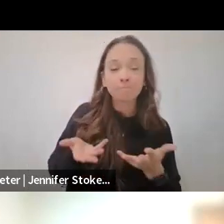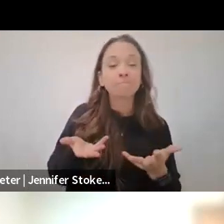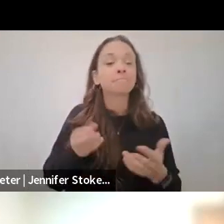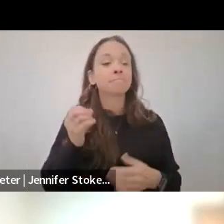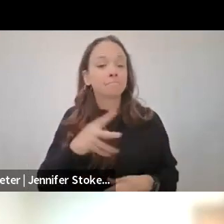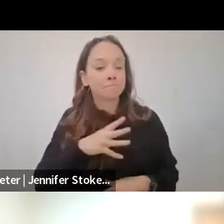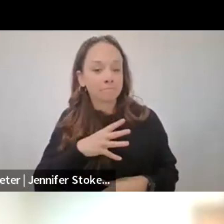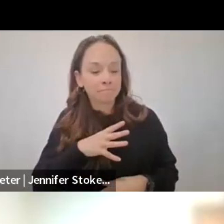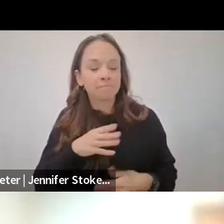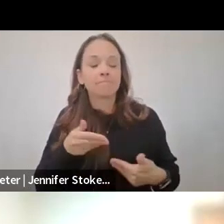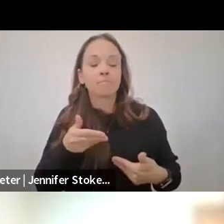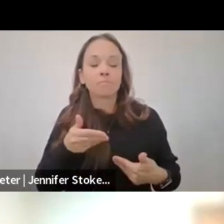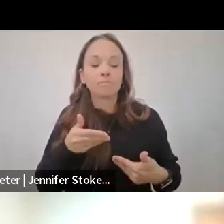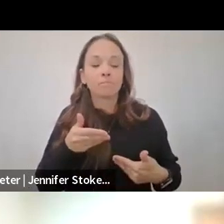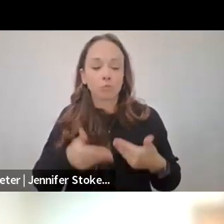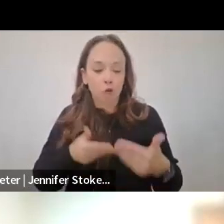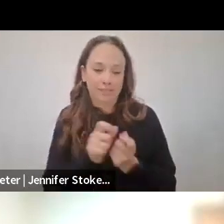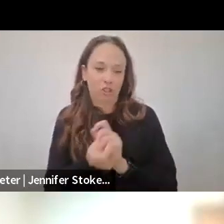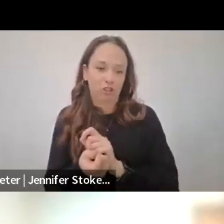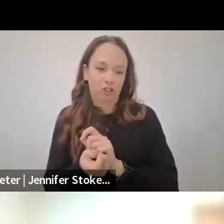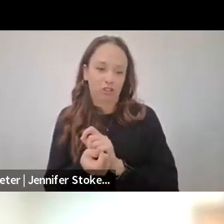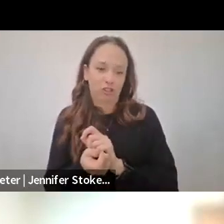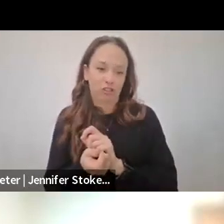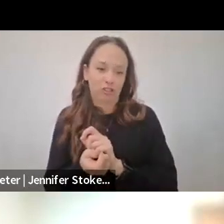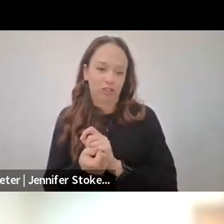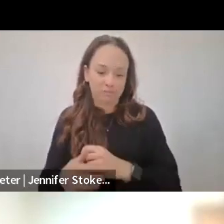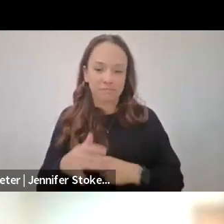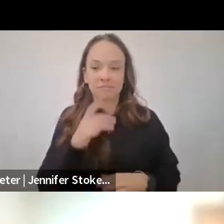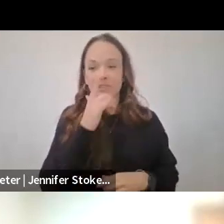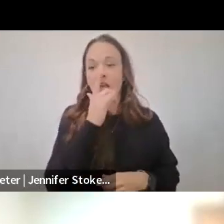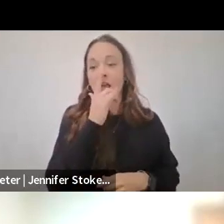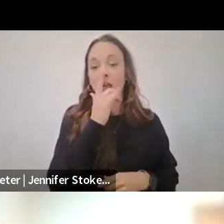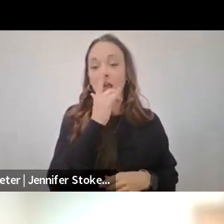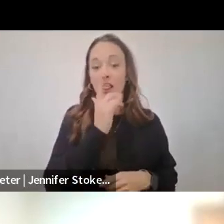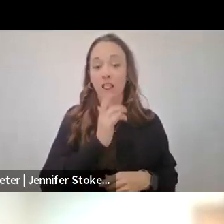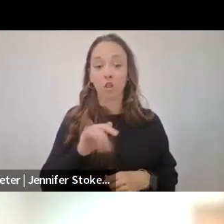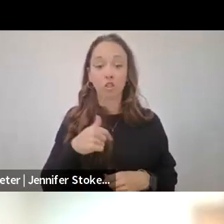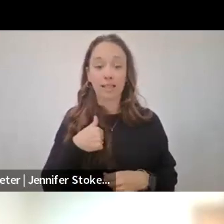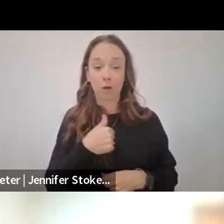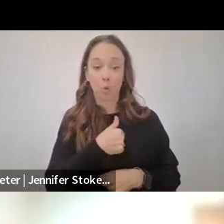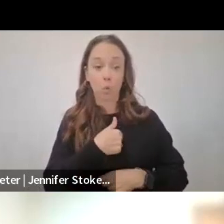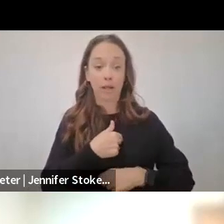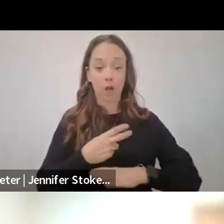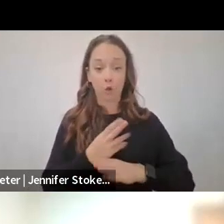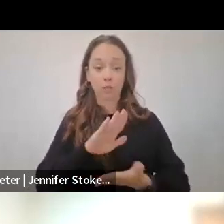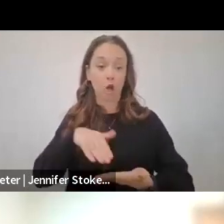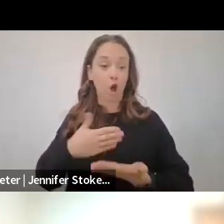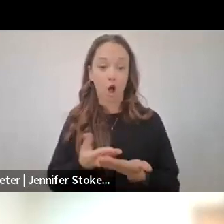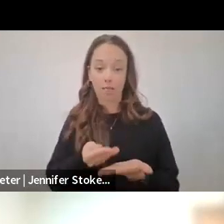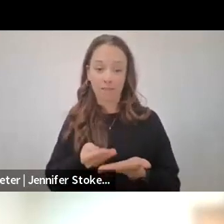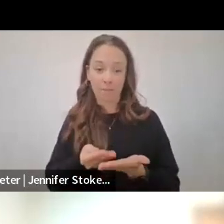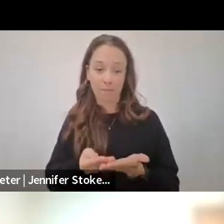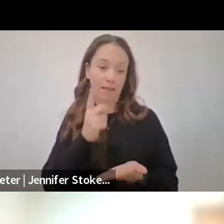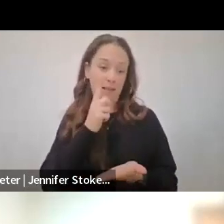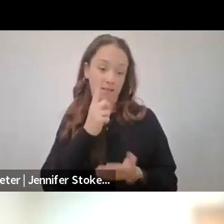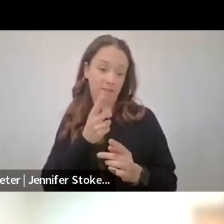changed that process. And while we look like we're sucking up all of the money from the hospital, paying for appropriate